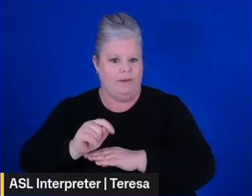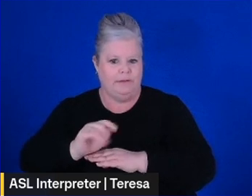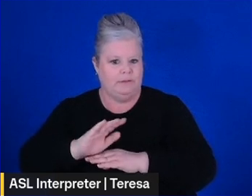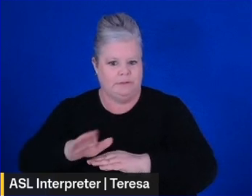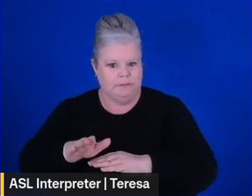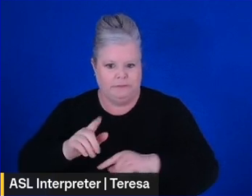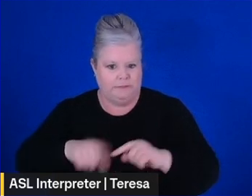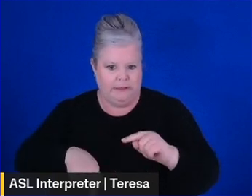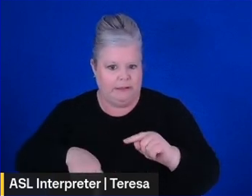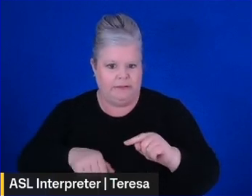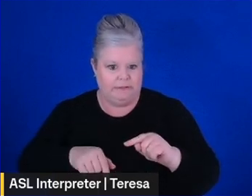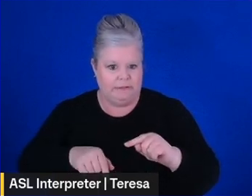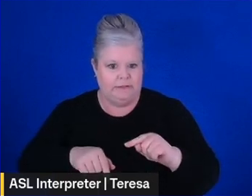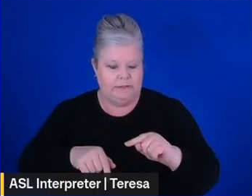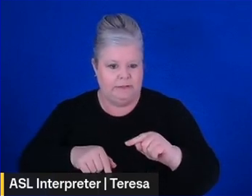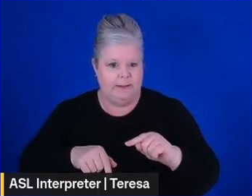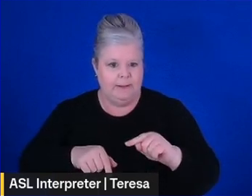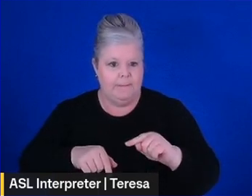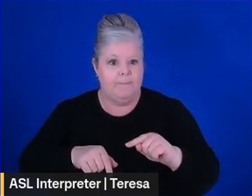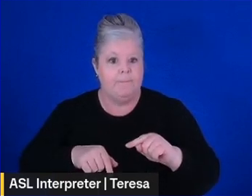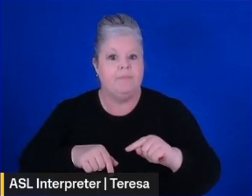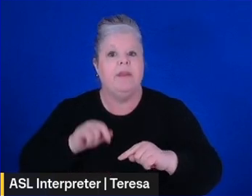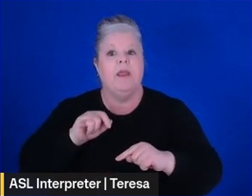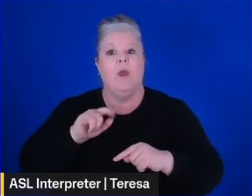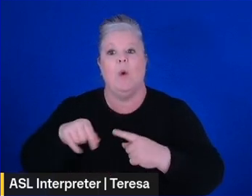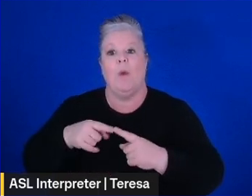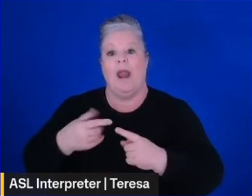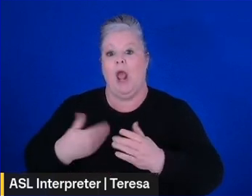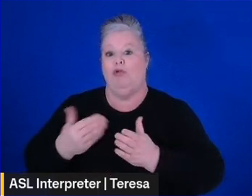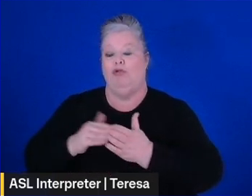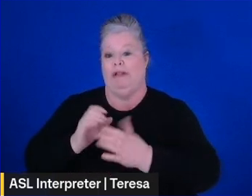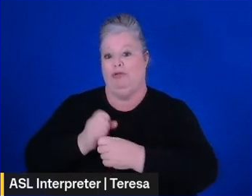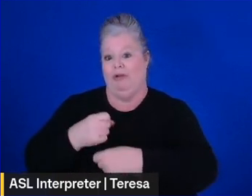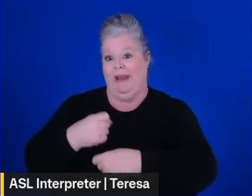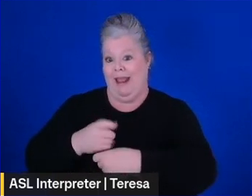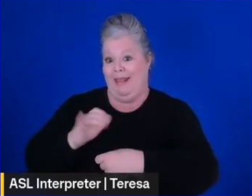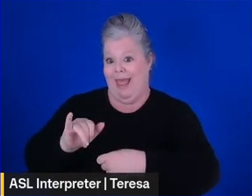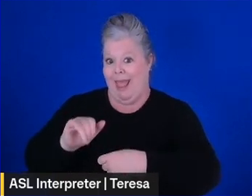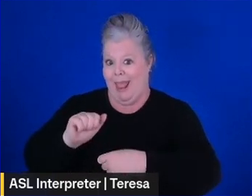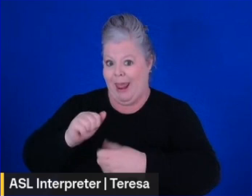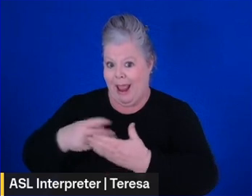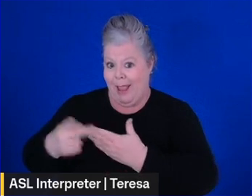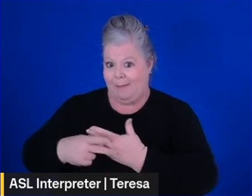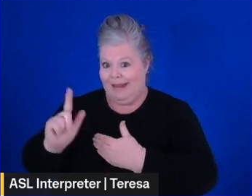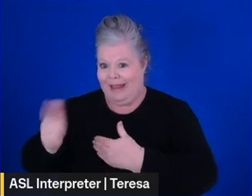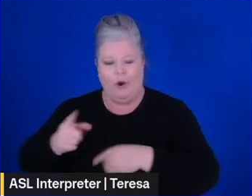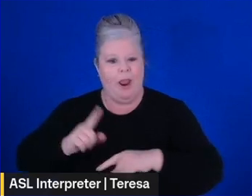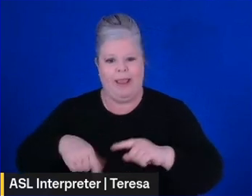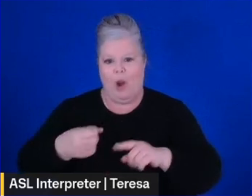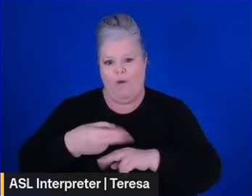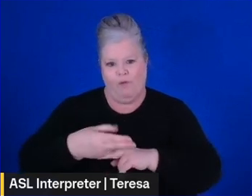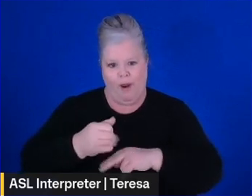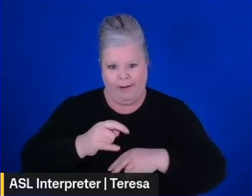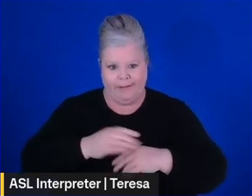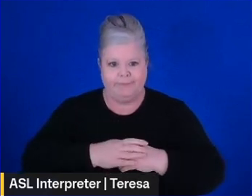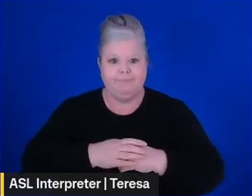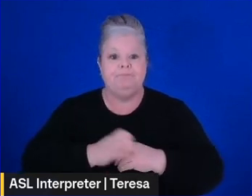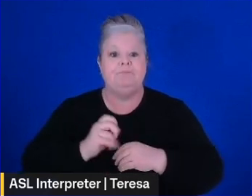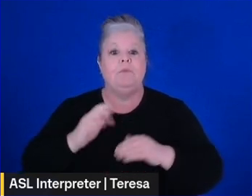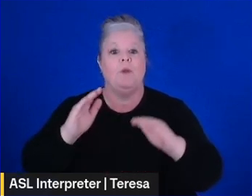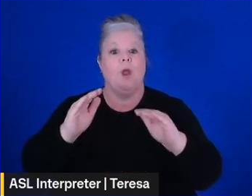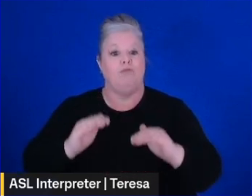variable when I will create the application later. Okay, so we click on next and validate,